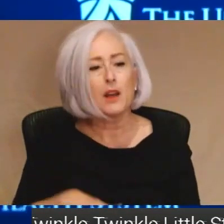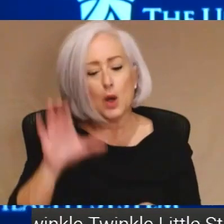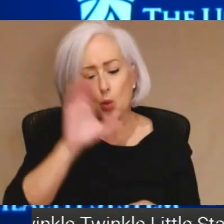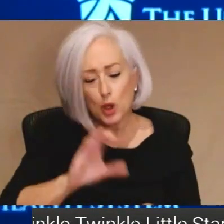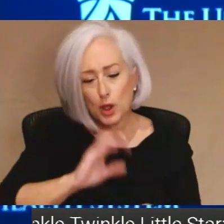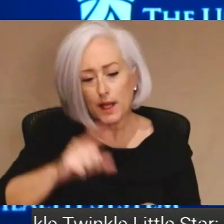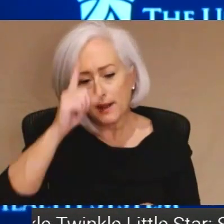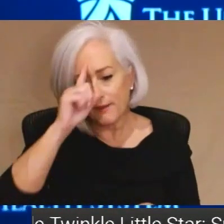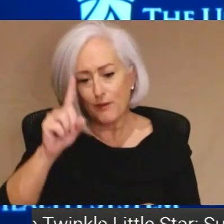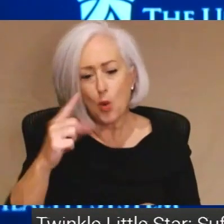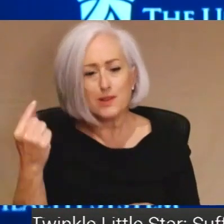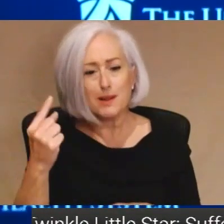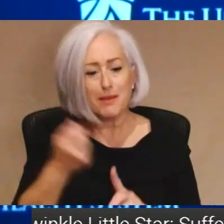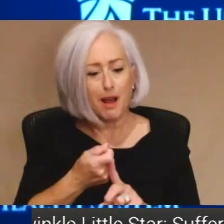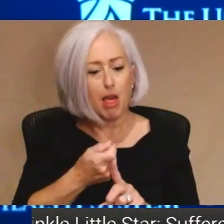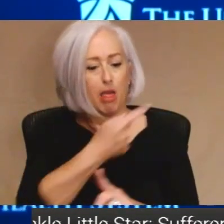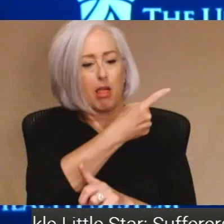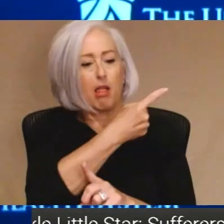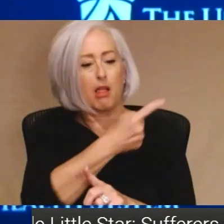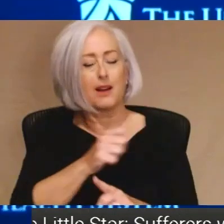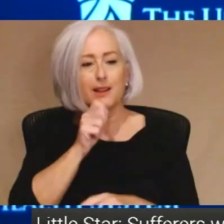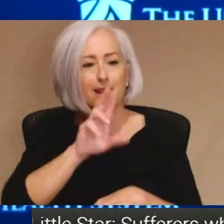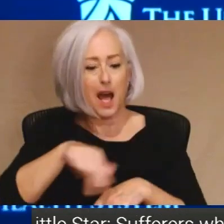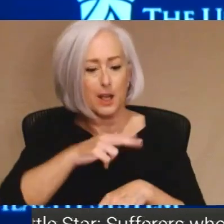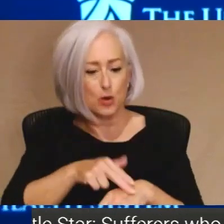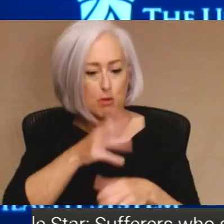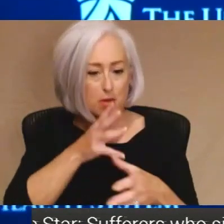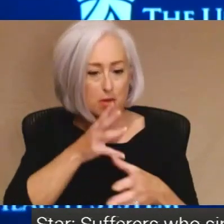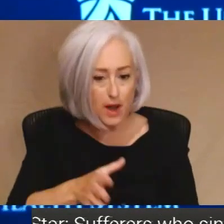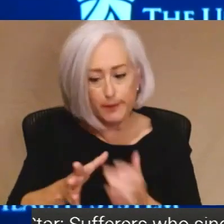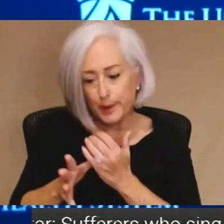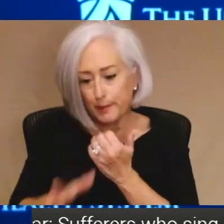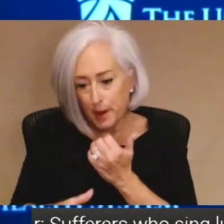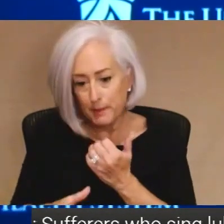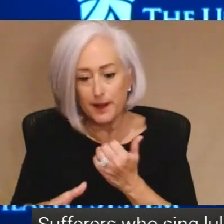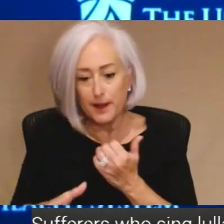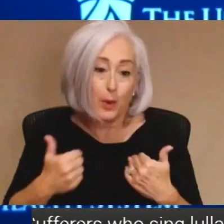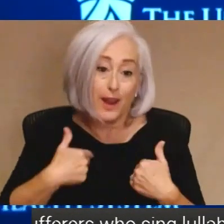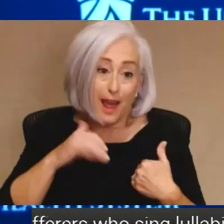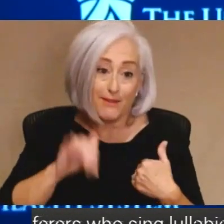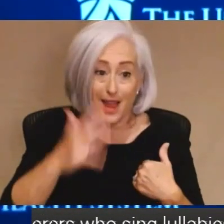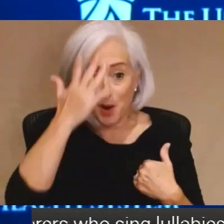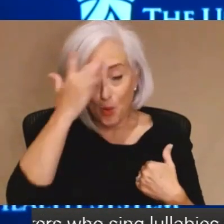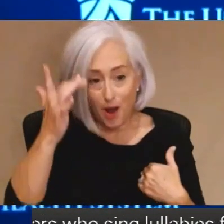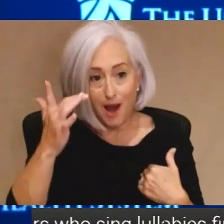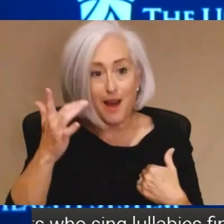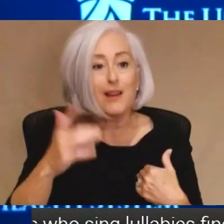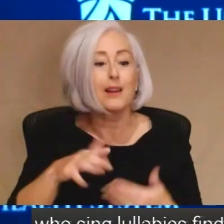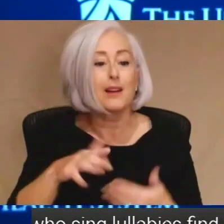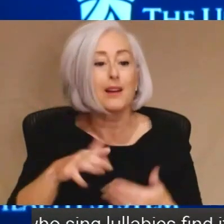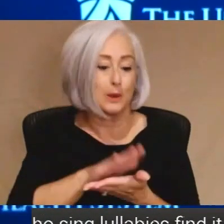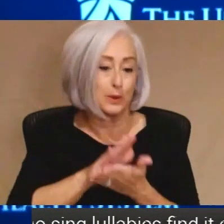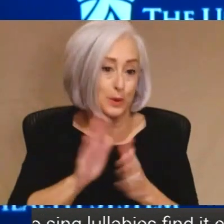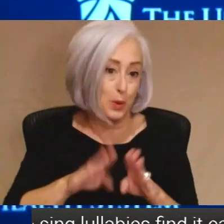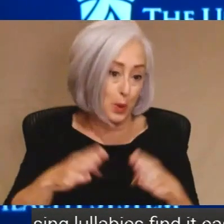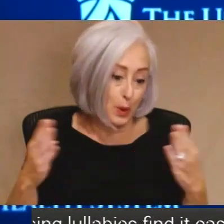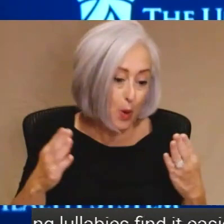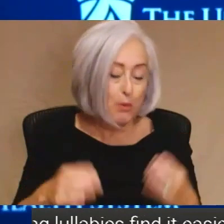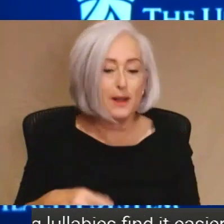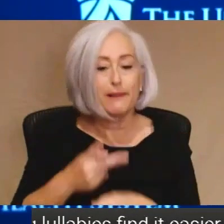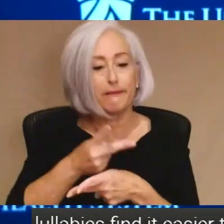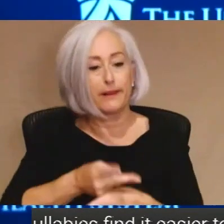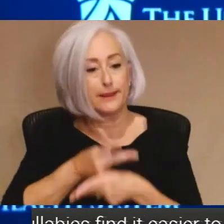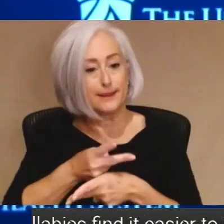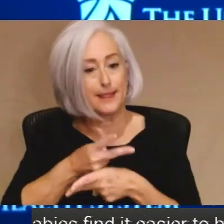diarrhea, which certainly any parent right now knows there's been a lot of that around as schools and daycares have opened back up. We're talking about children who